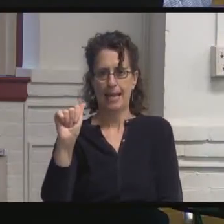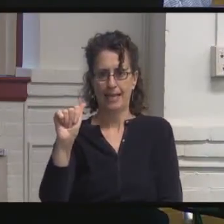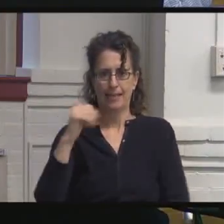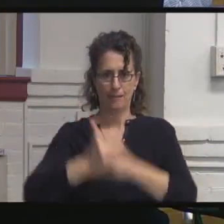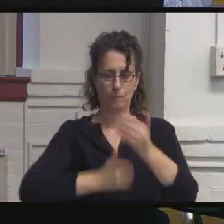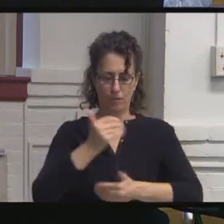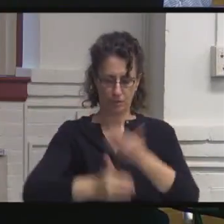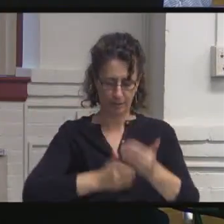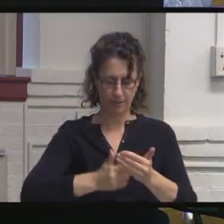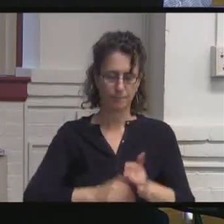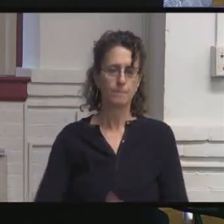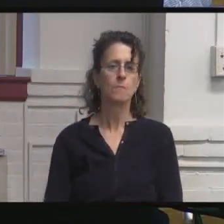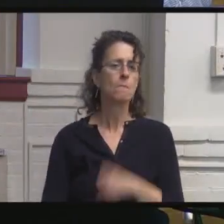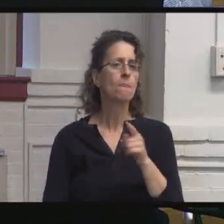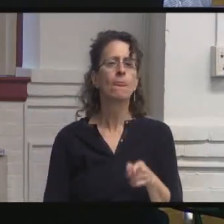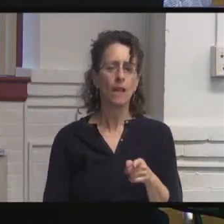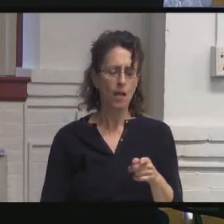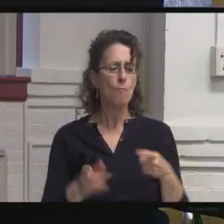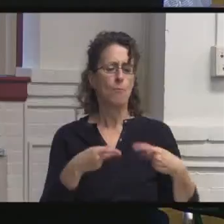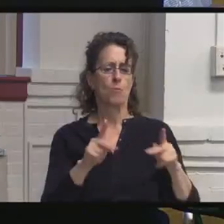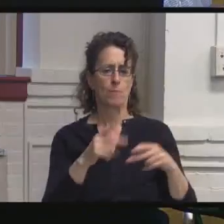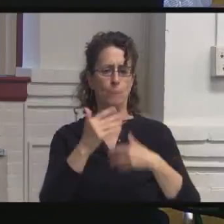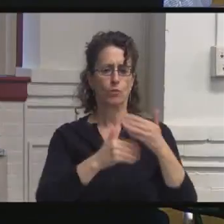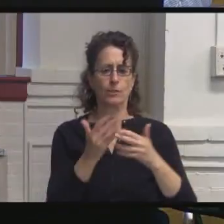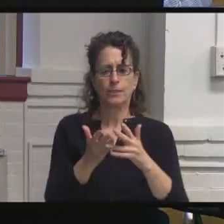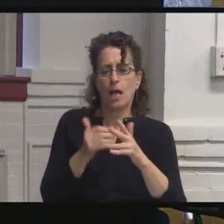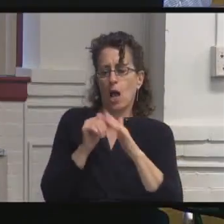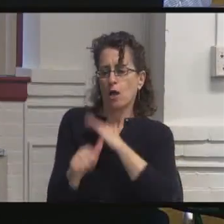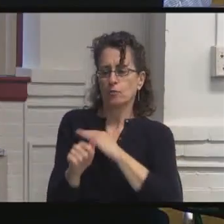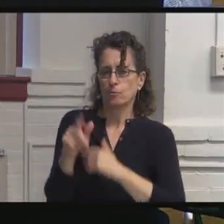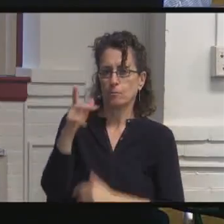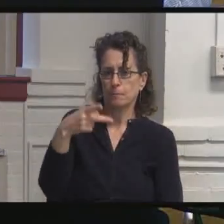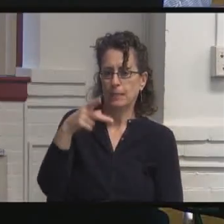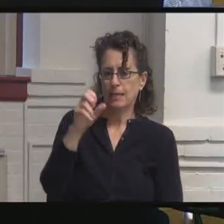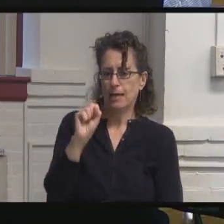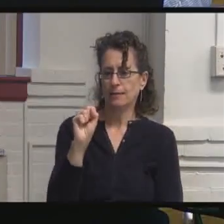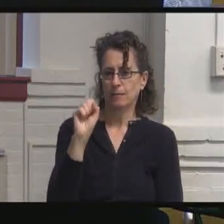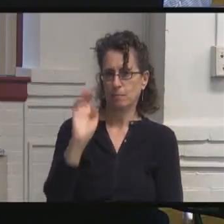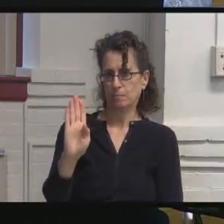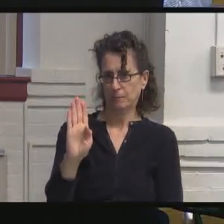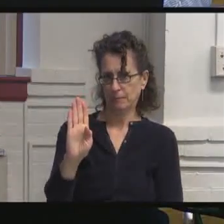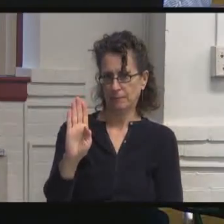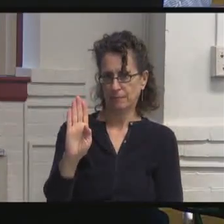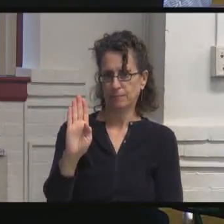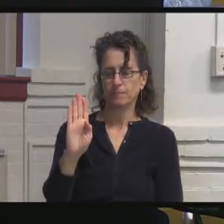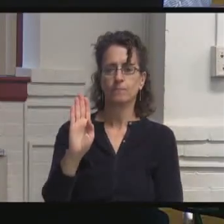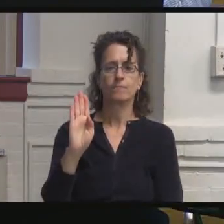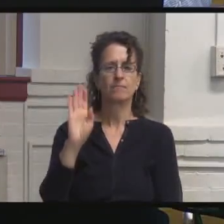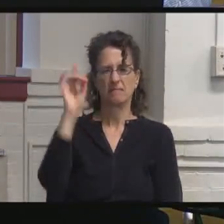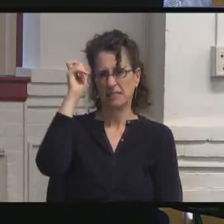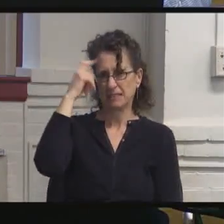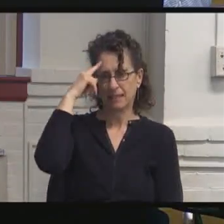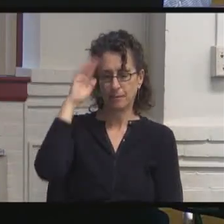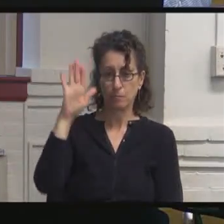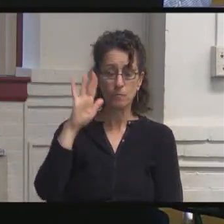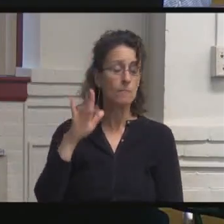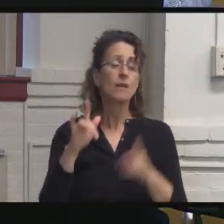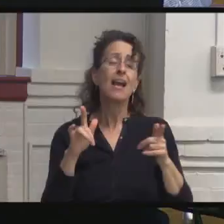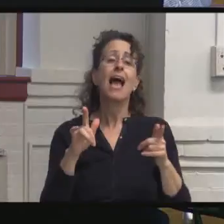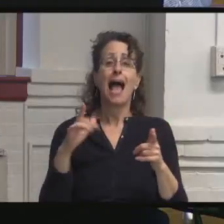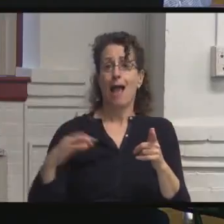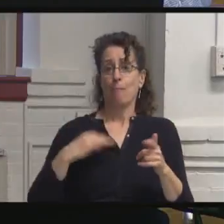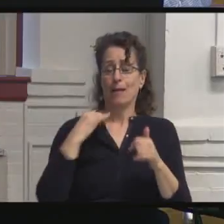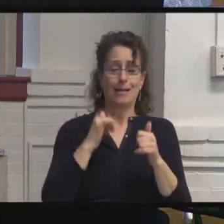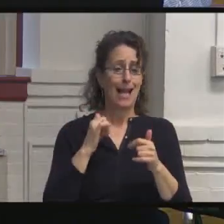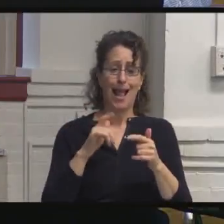is available through the Public Service Board. Applicants in Vermont can choose whether they use the Act 250 process or